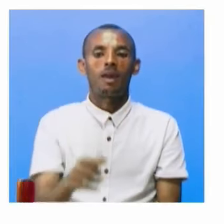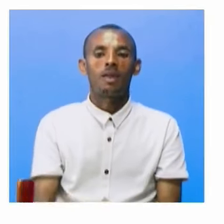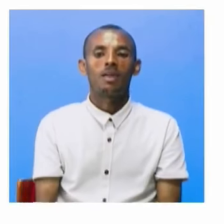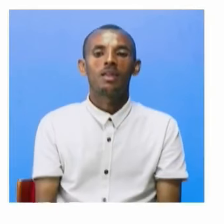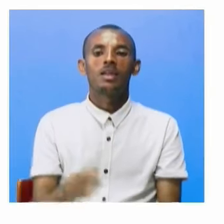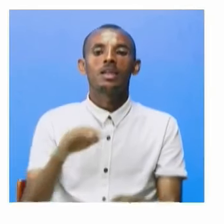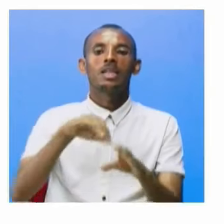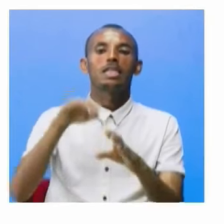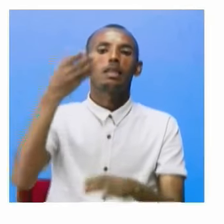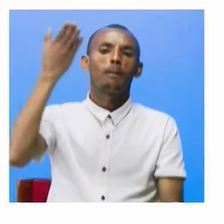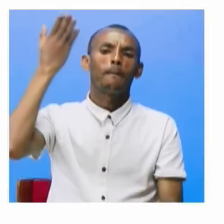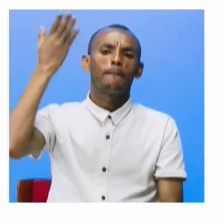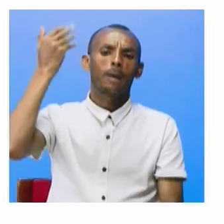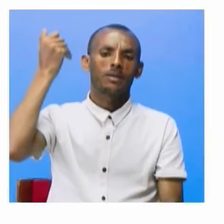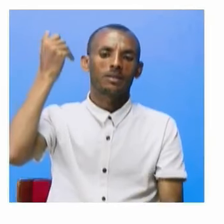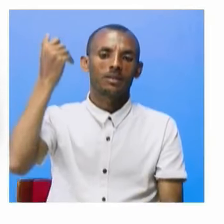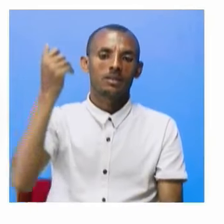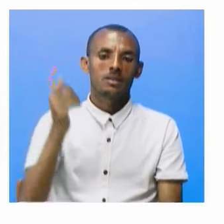in the